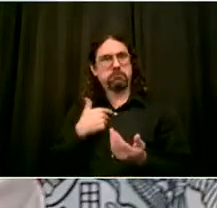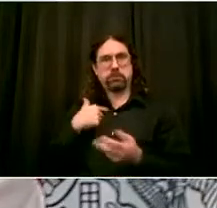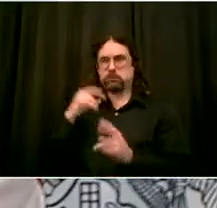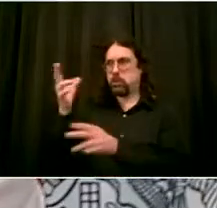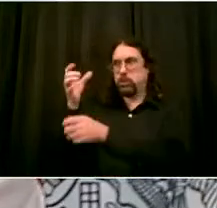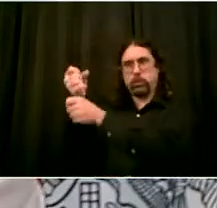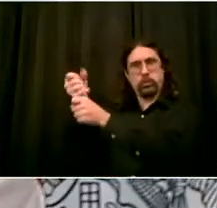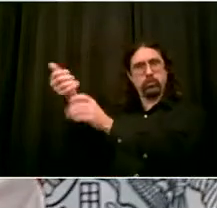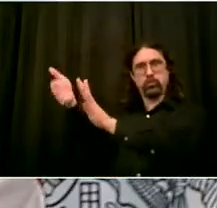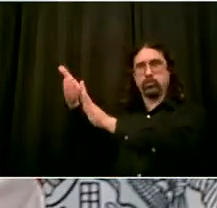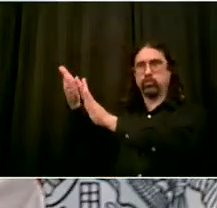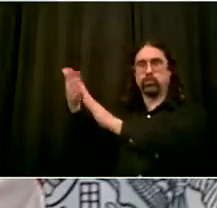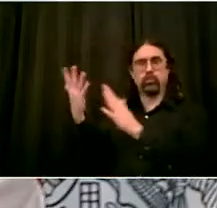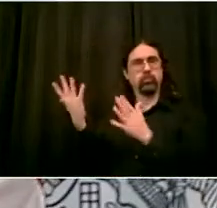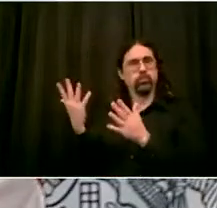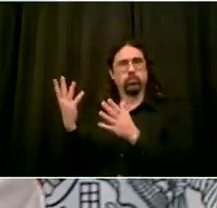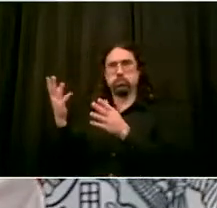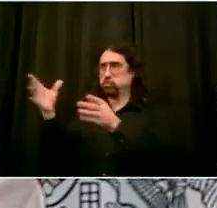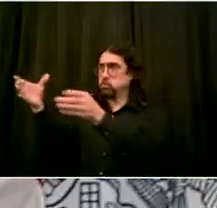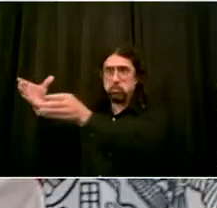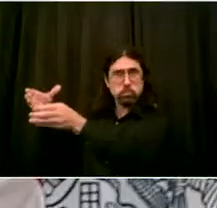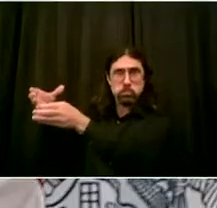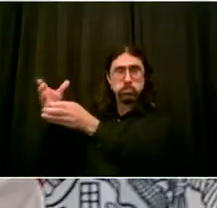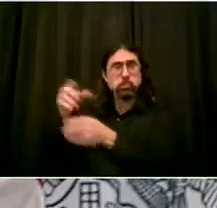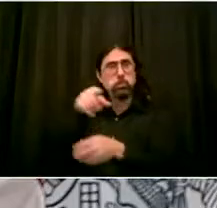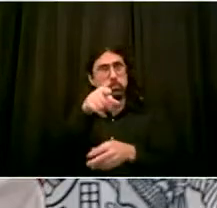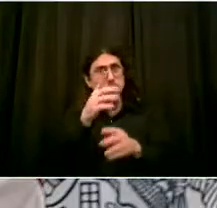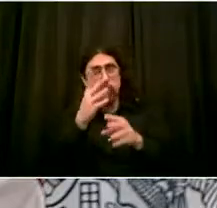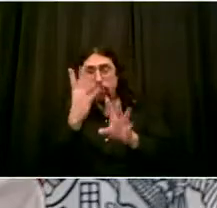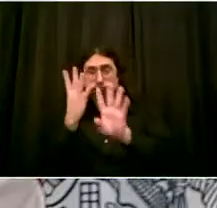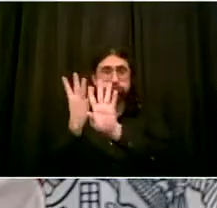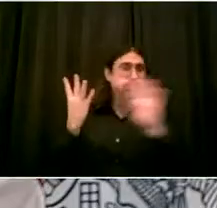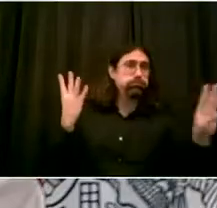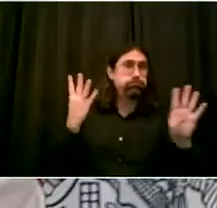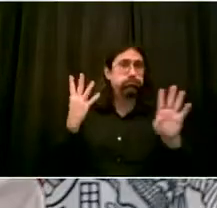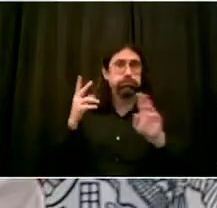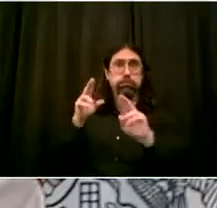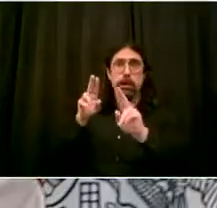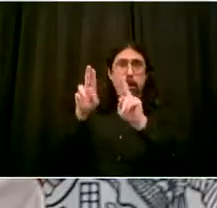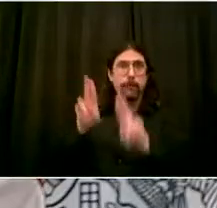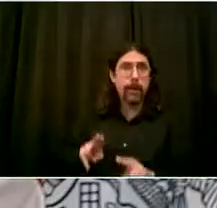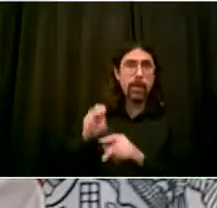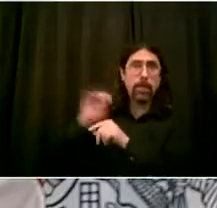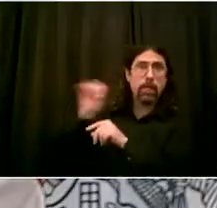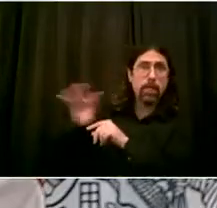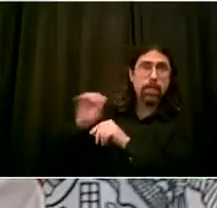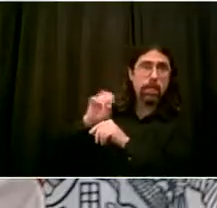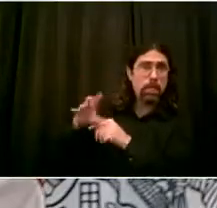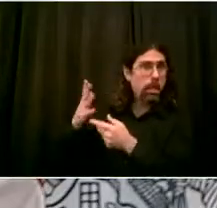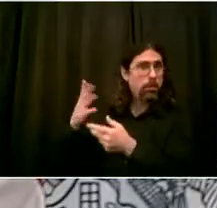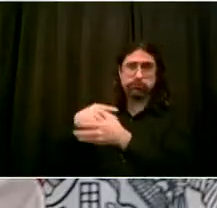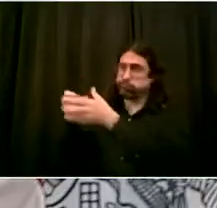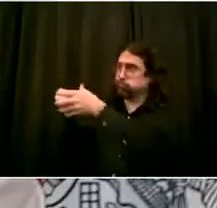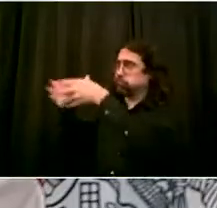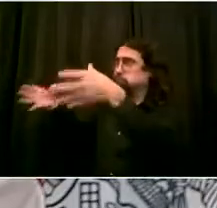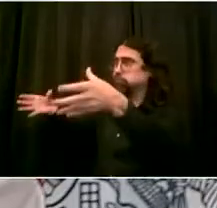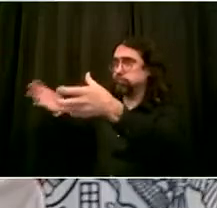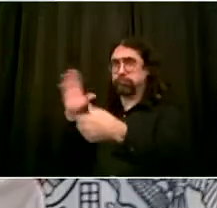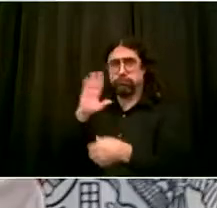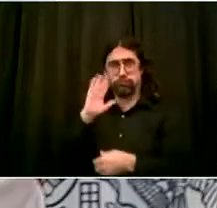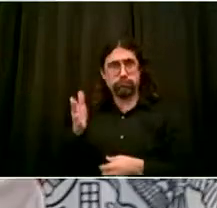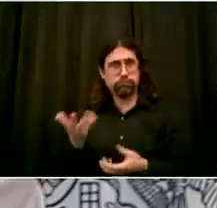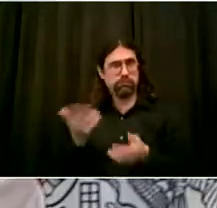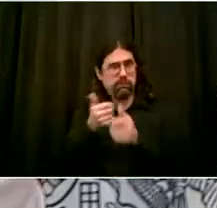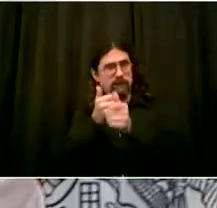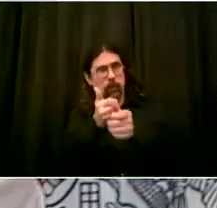A lot of families will of course prefer final Point Rema on on that report you gave again I had not